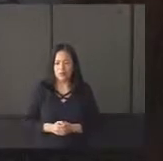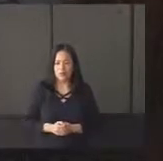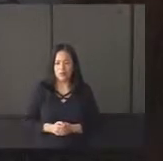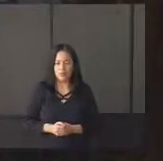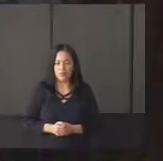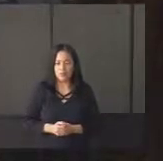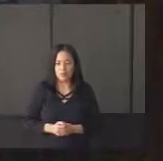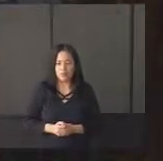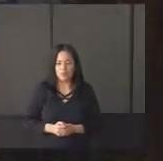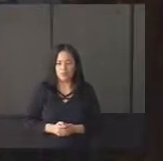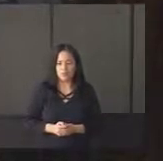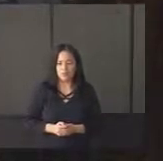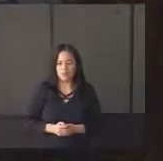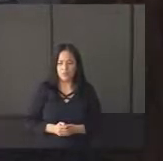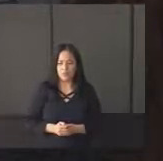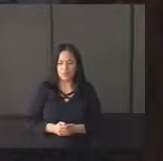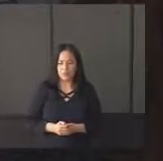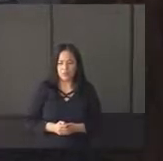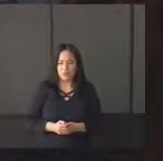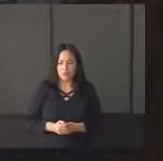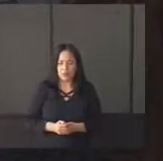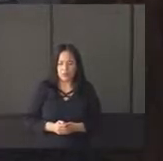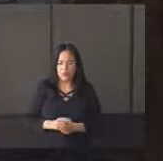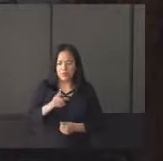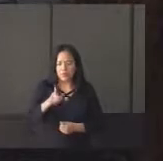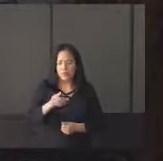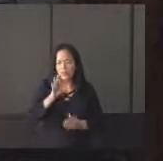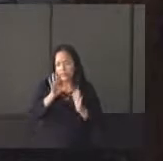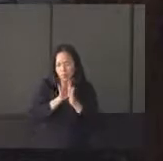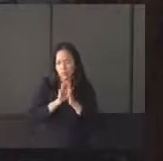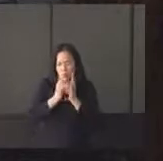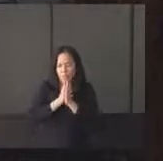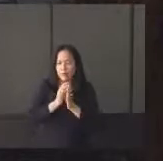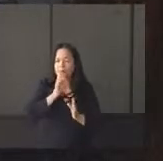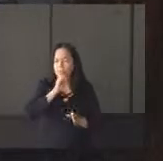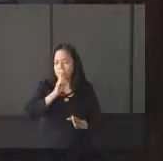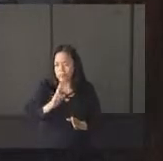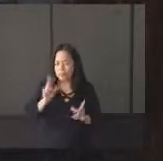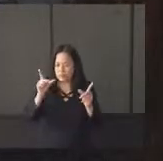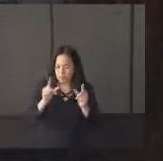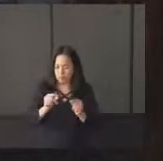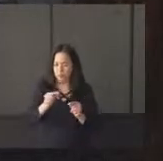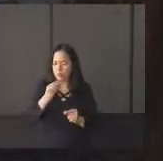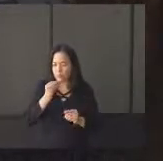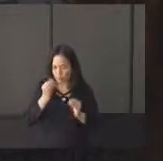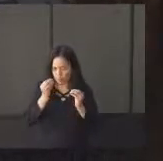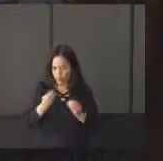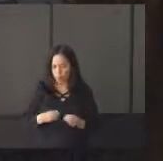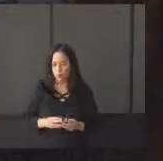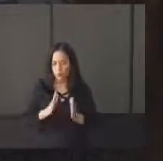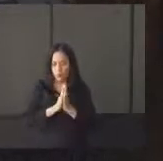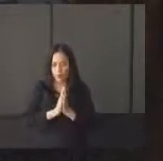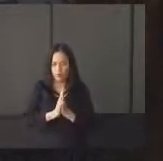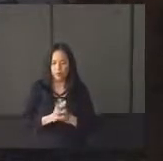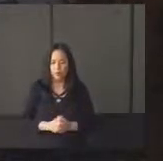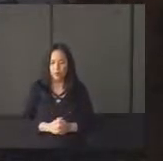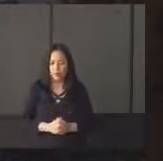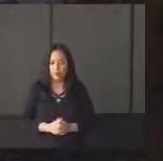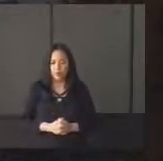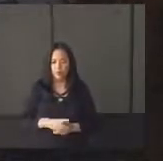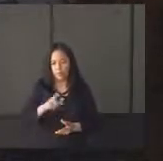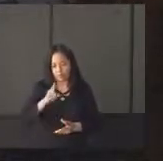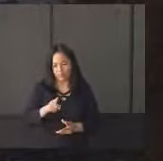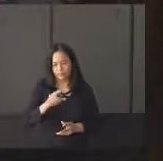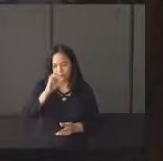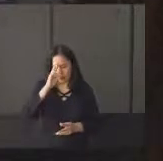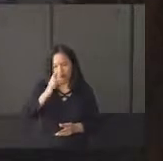tell us who you represent and also focus the answers to my question.